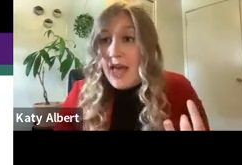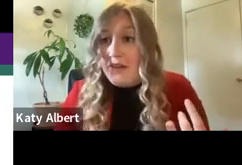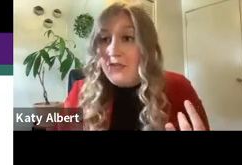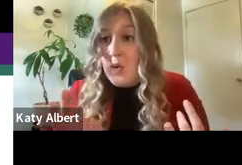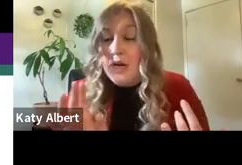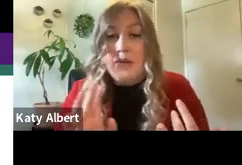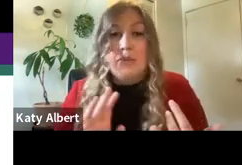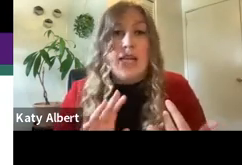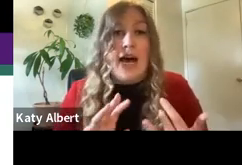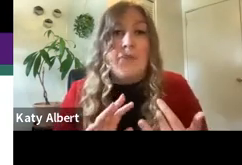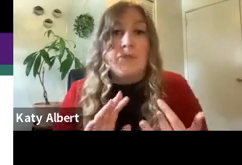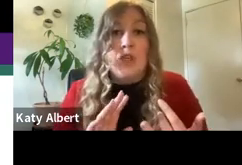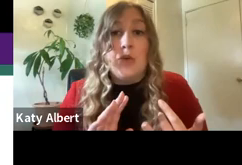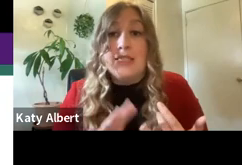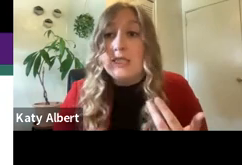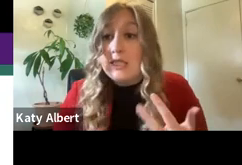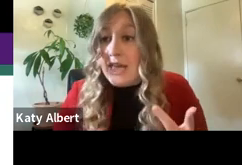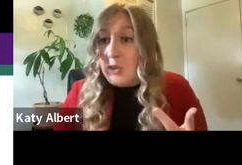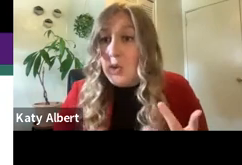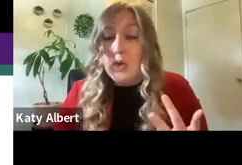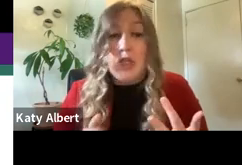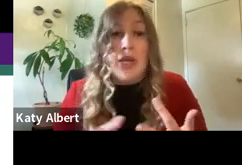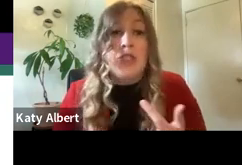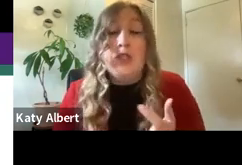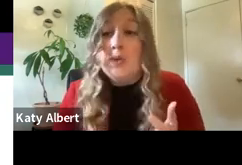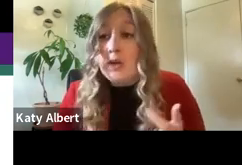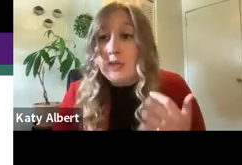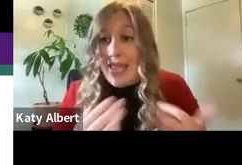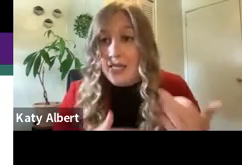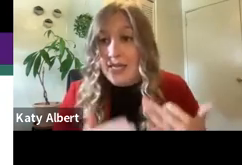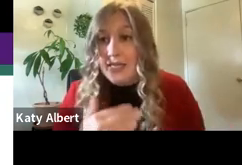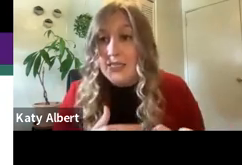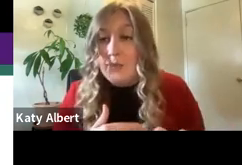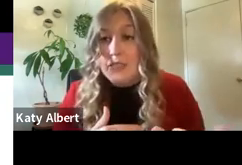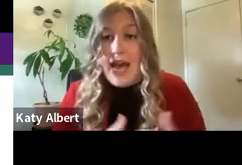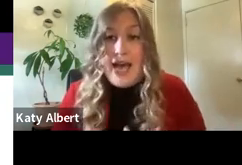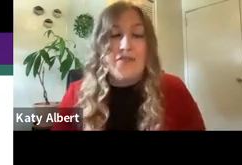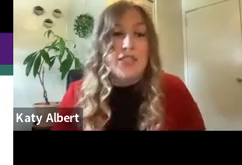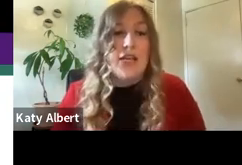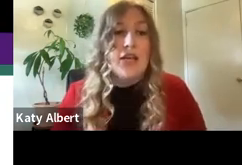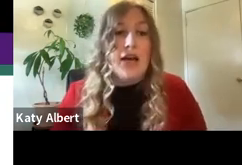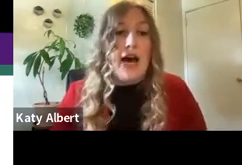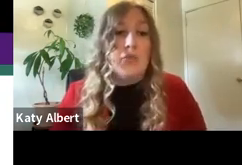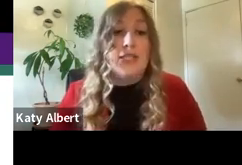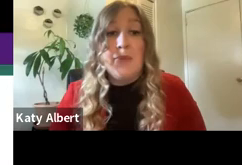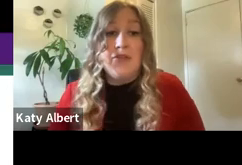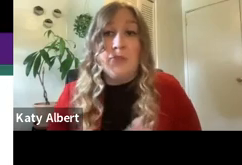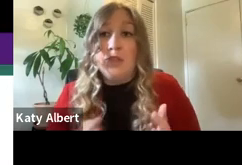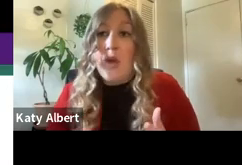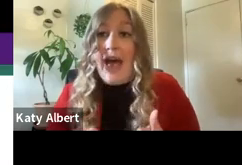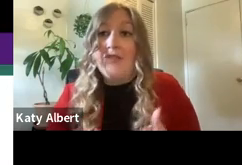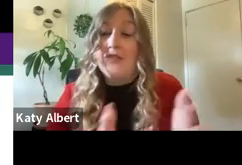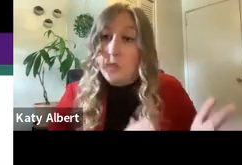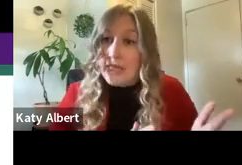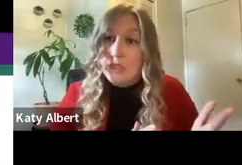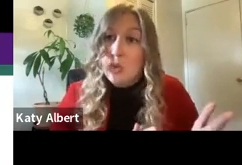recording platforms. You can schedule, you can do those analytic deep dives. Some of them